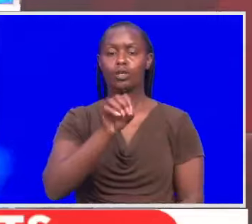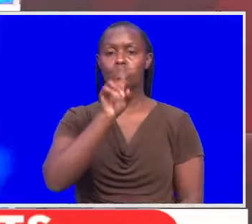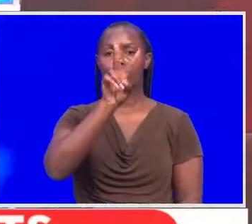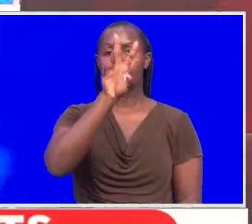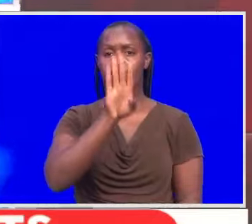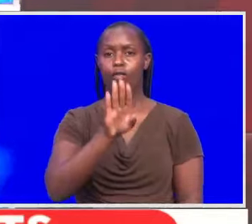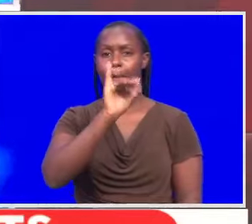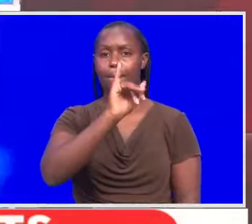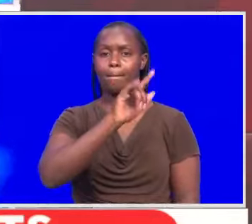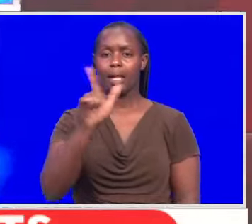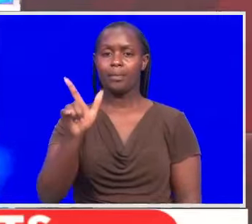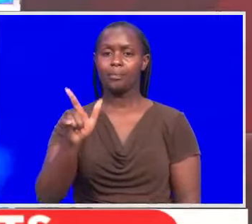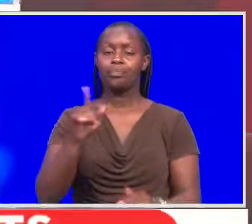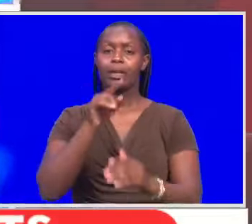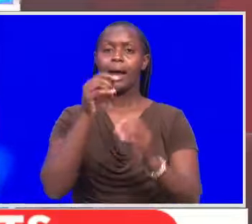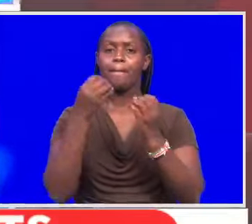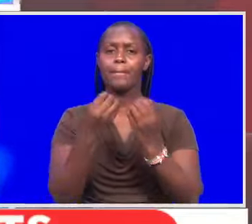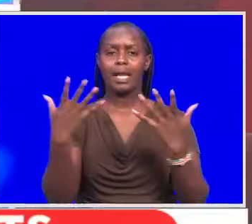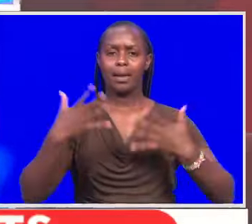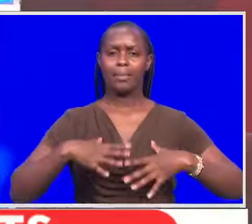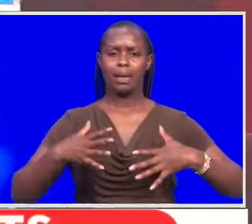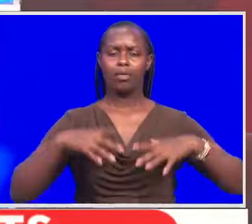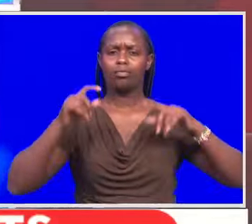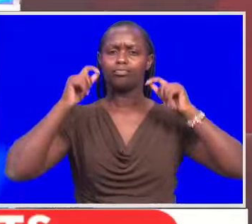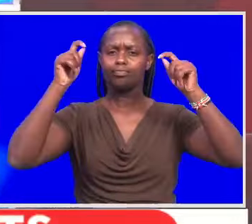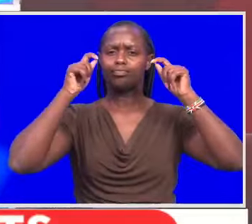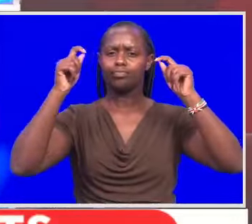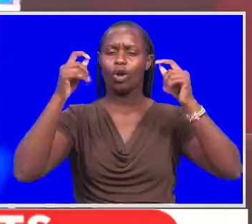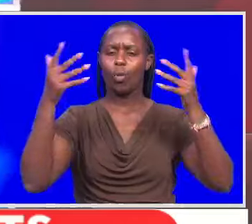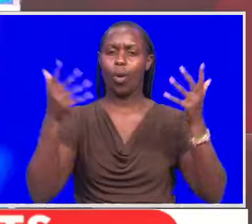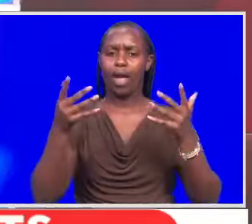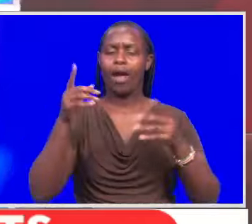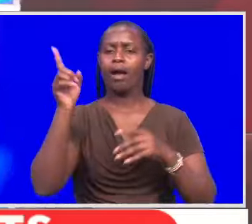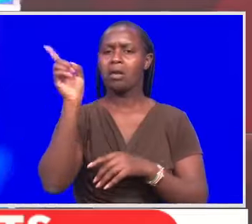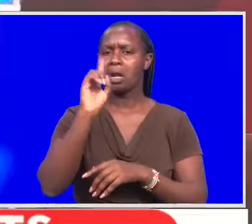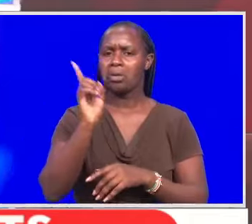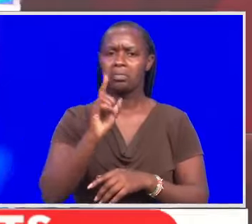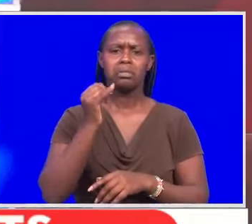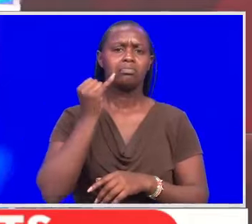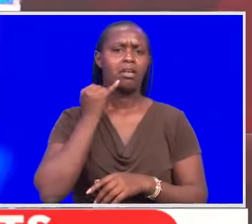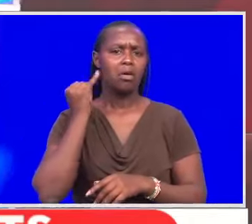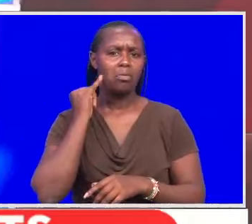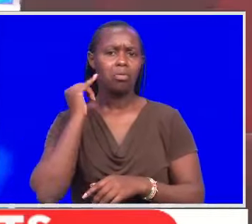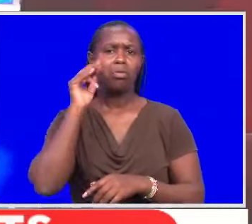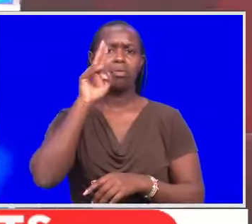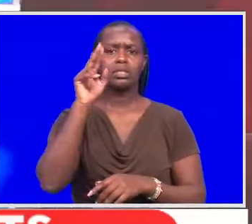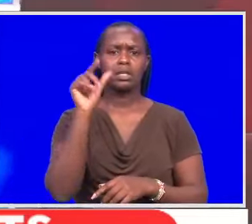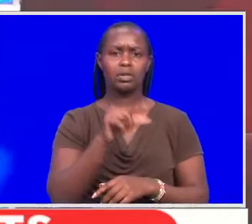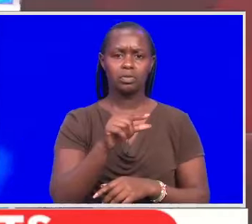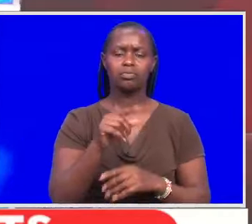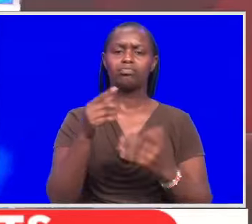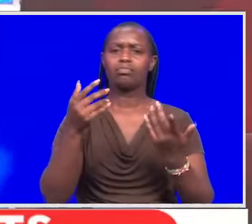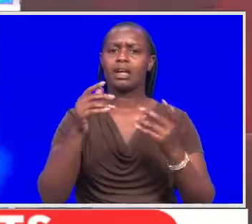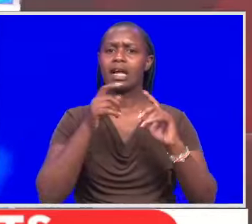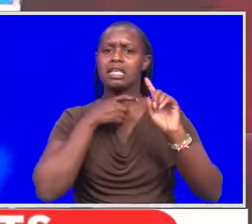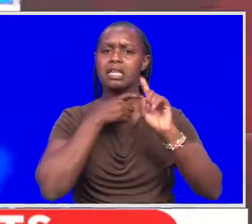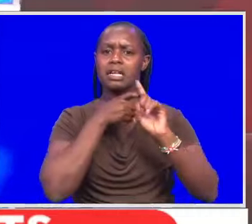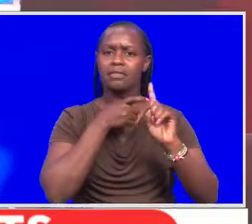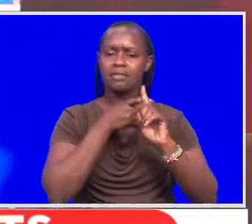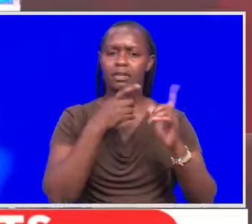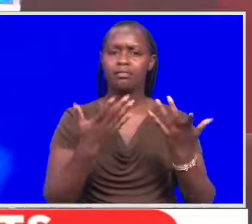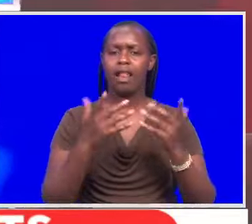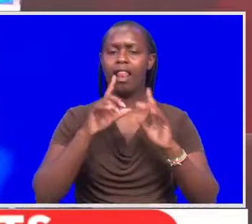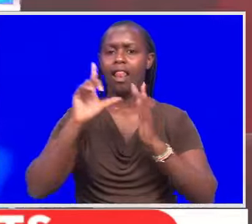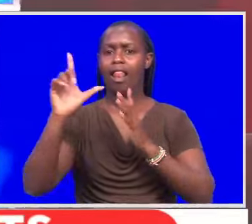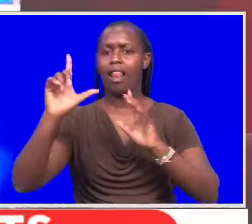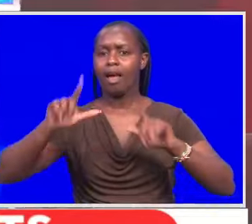bill. Protesters gathered in Nairobi, Uasin Gishu, Nakuru, Laikipia, Mombasa, and Kilifi counties. President William Ruto,